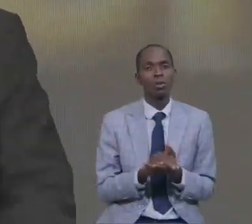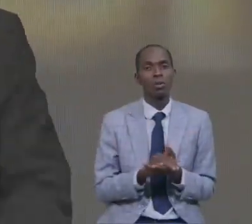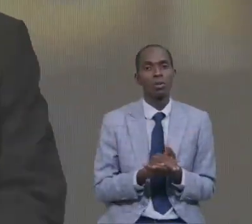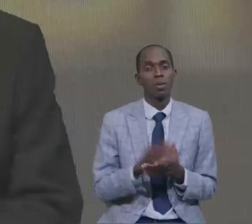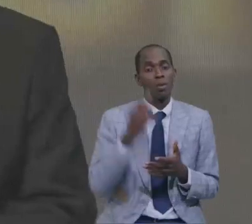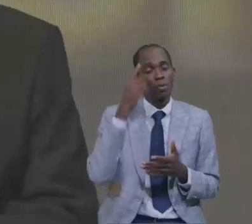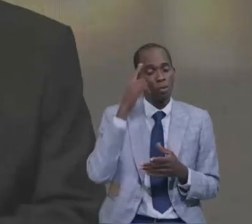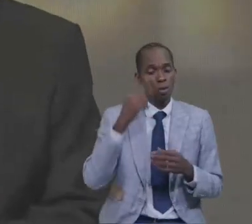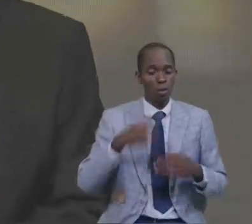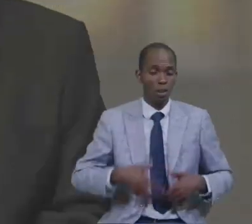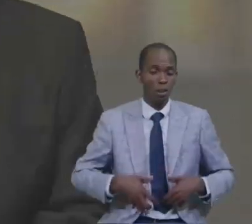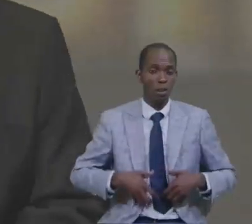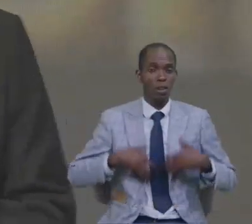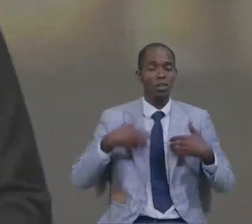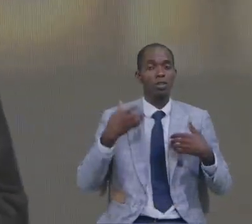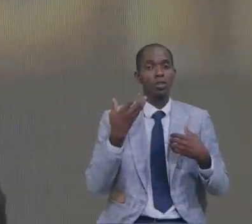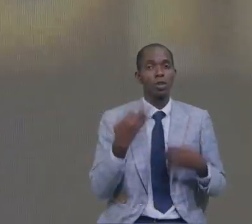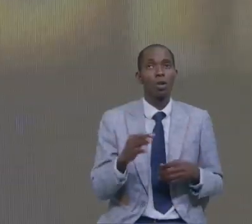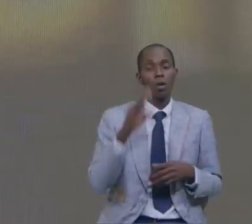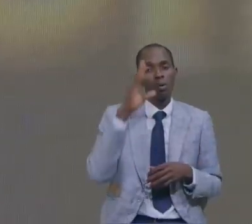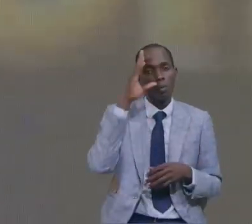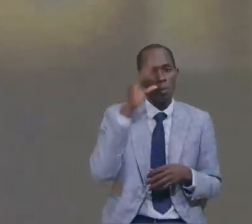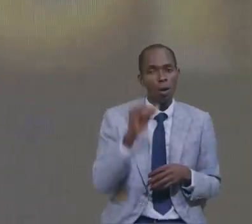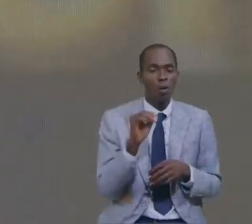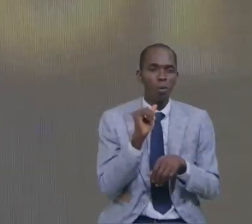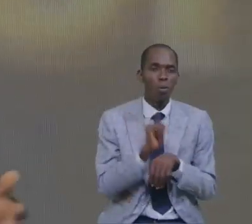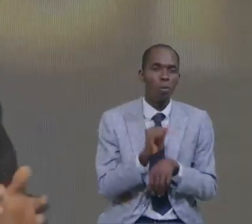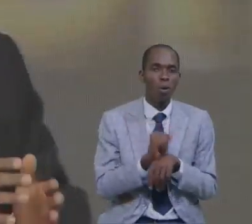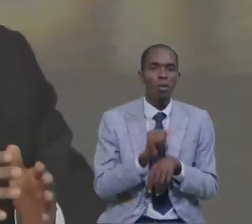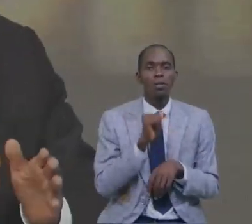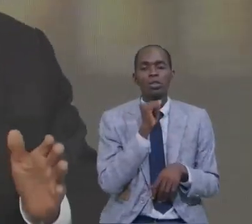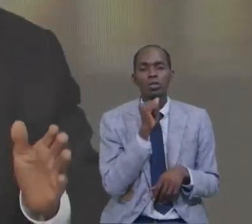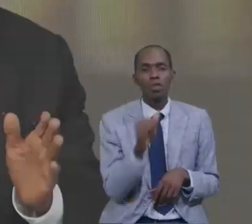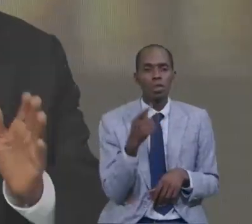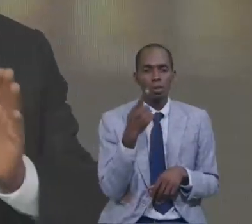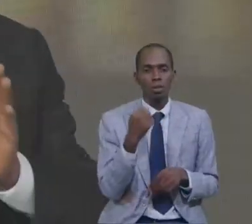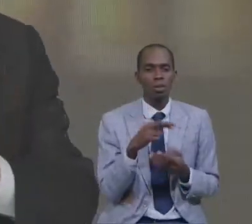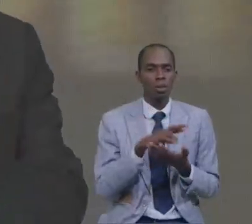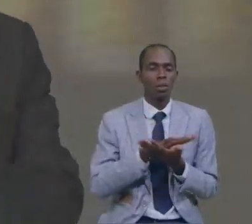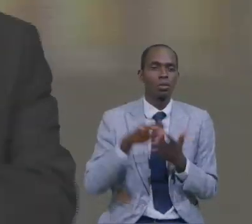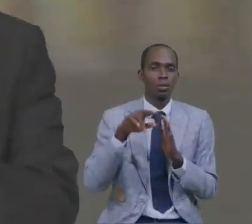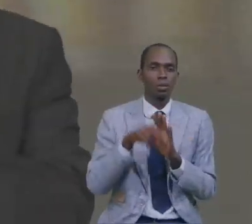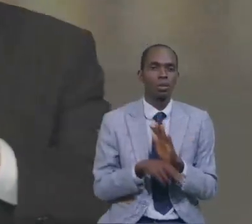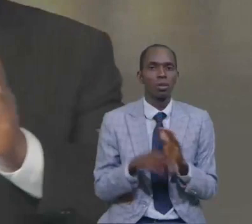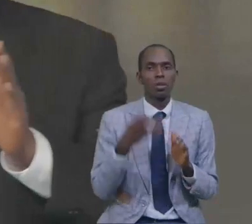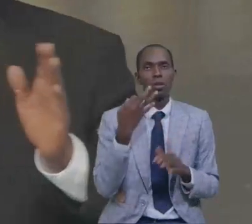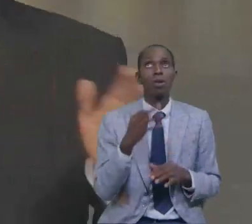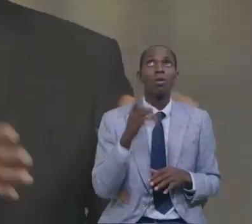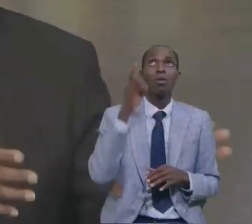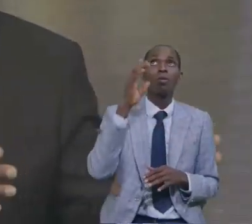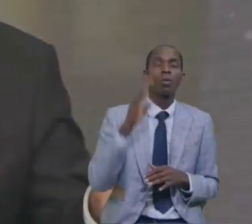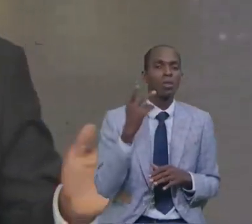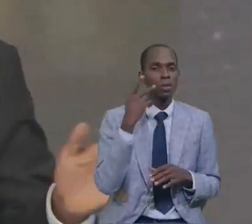of God. Verse 21, in verse 21, wherefore